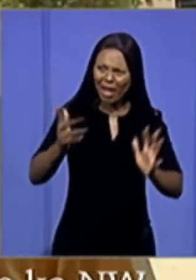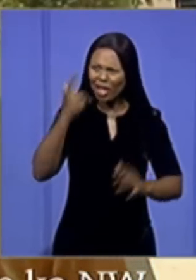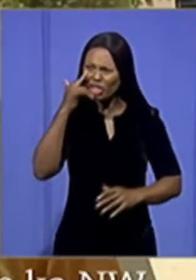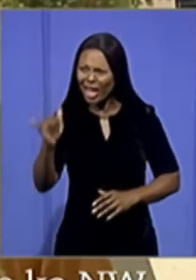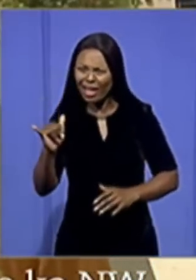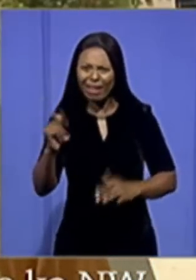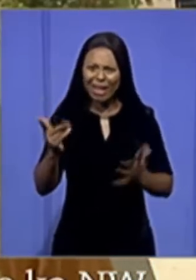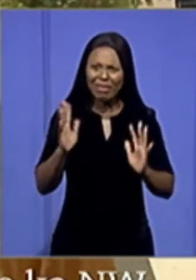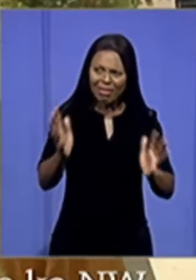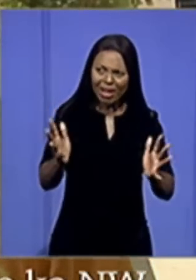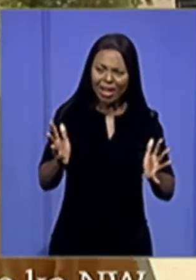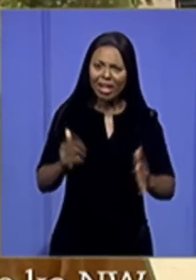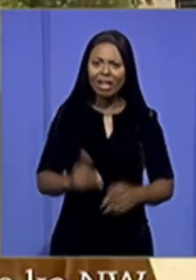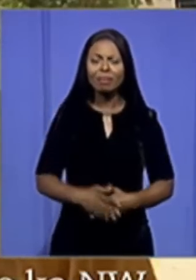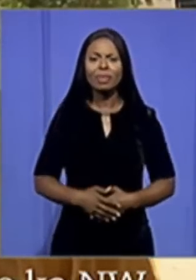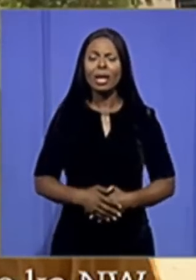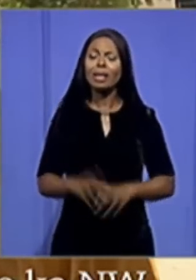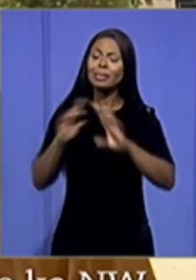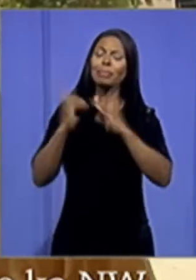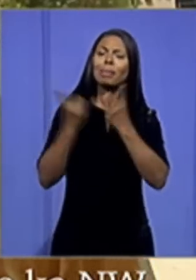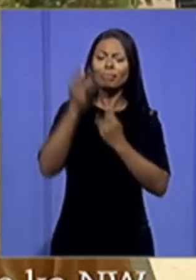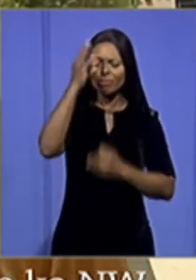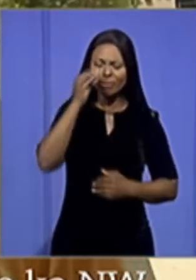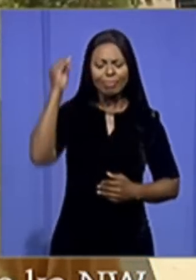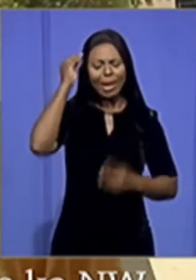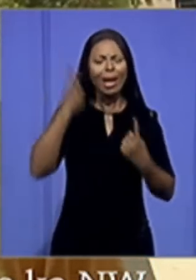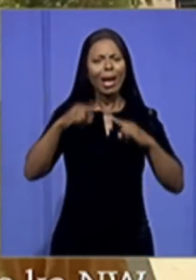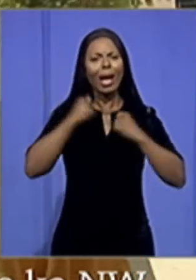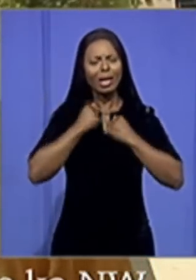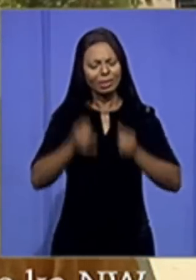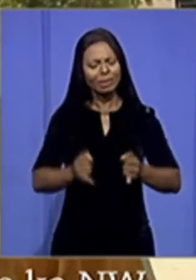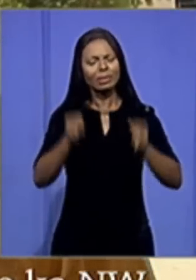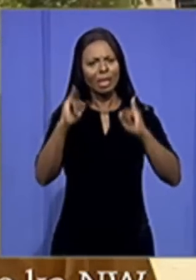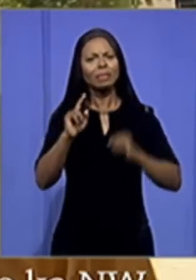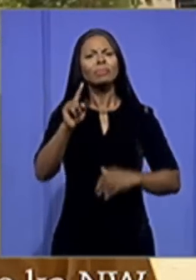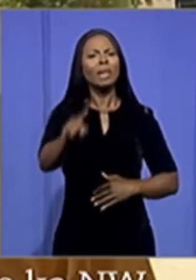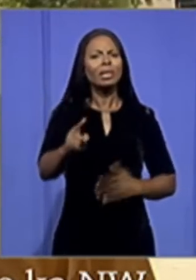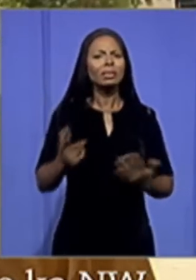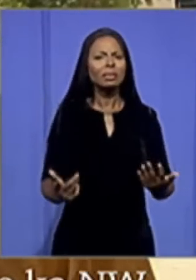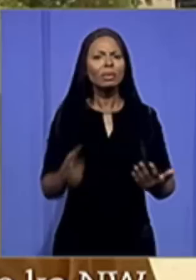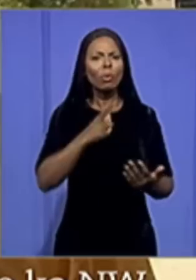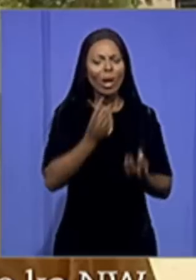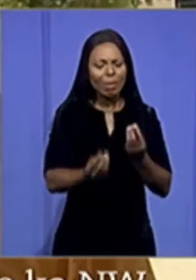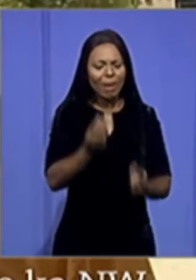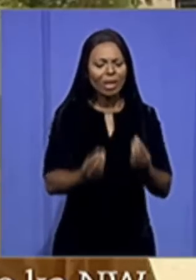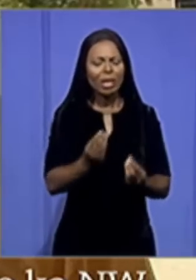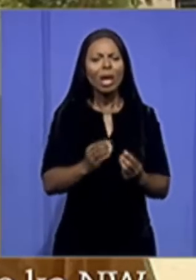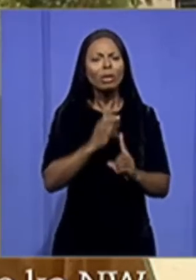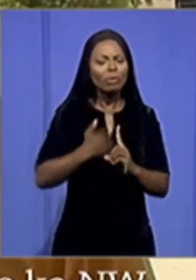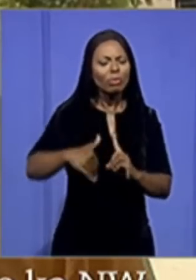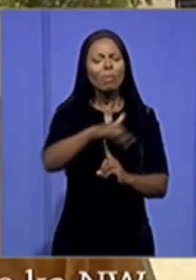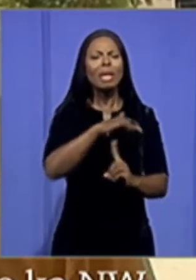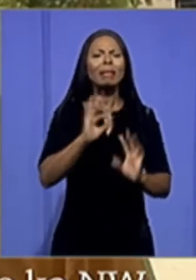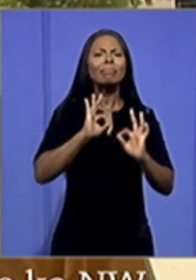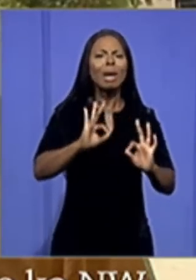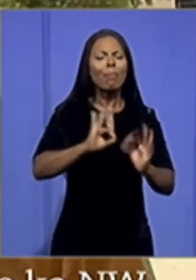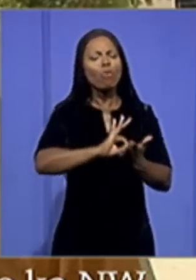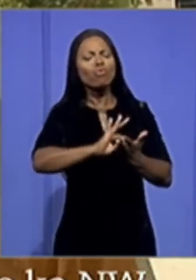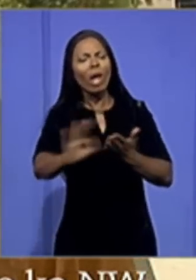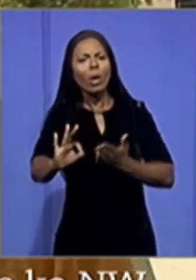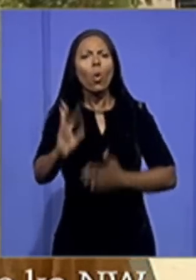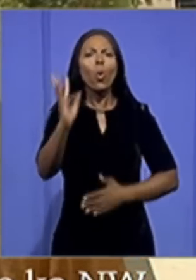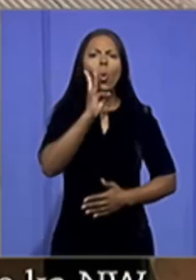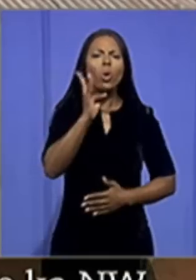le rona le re tsetsi le itse gore le rona ra di kgatlha go baneng ba rona re batla ba nna mo go sekolo teng ba nwa metsi